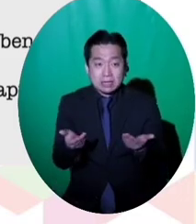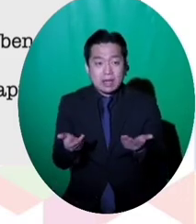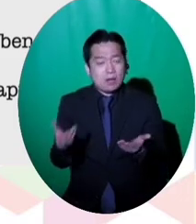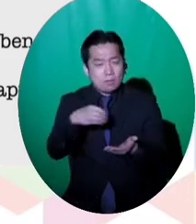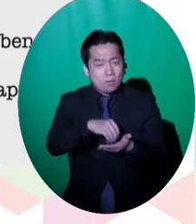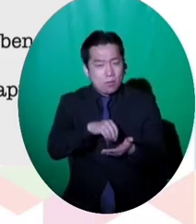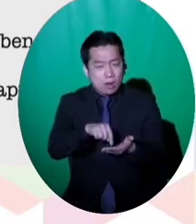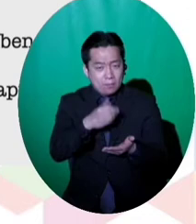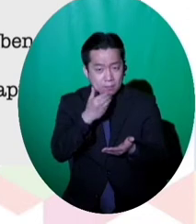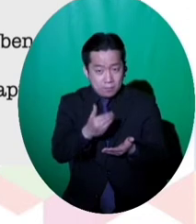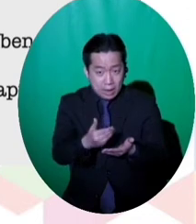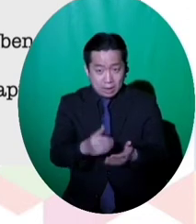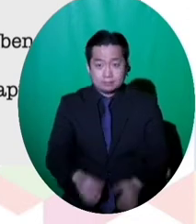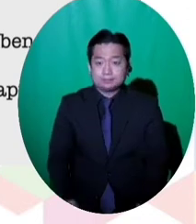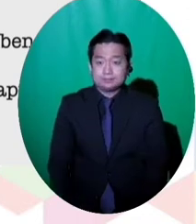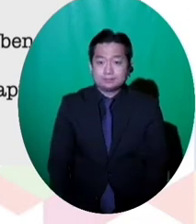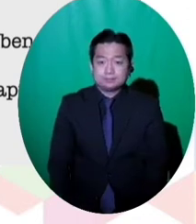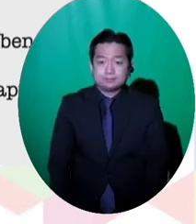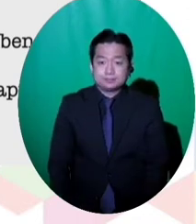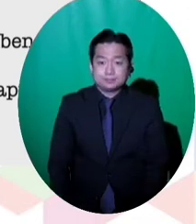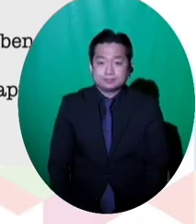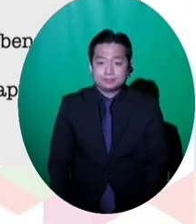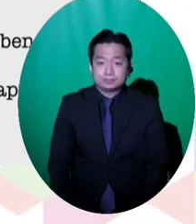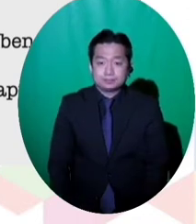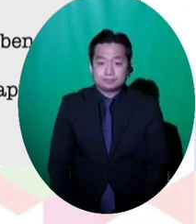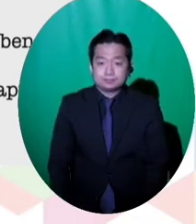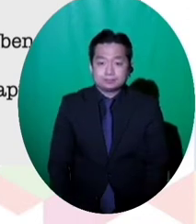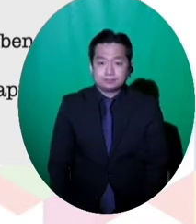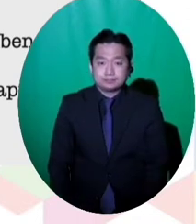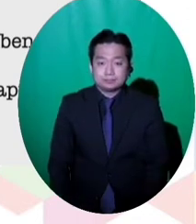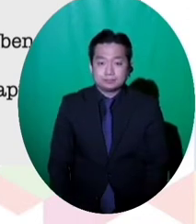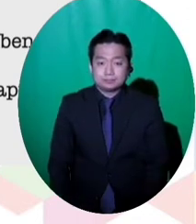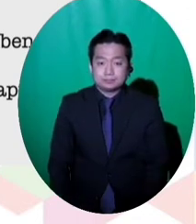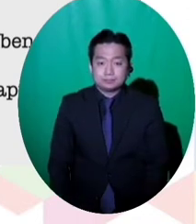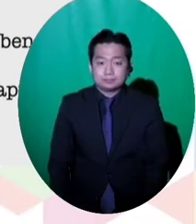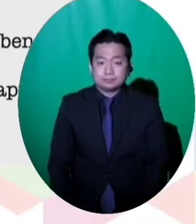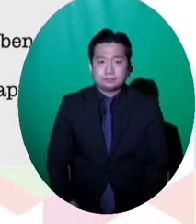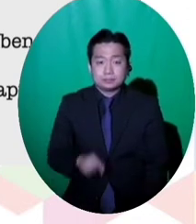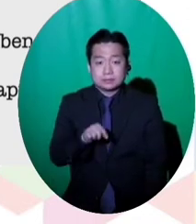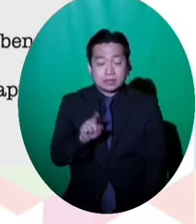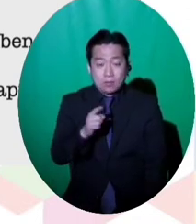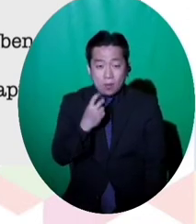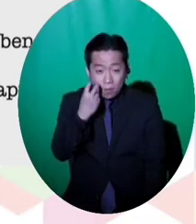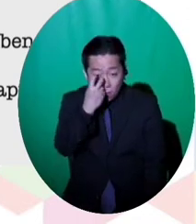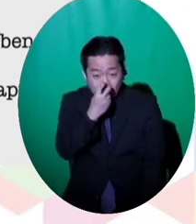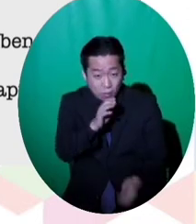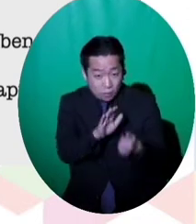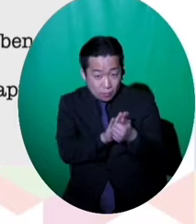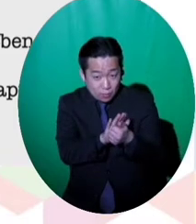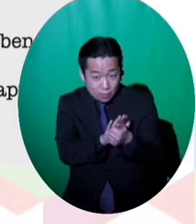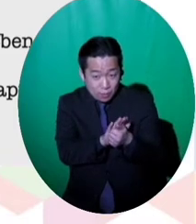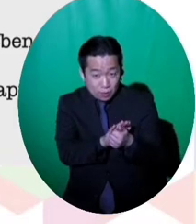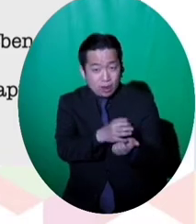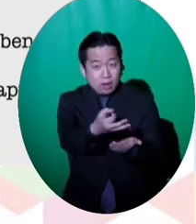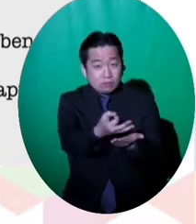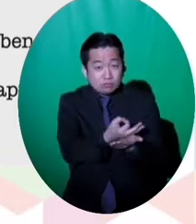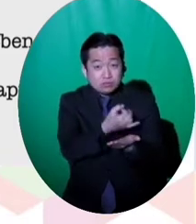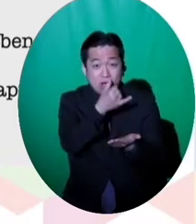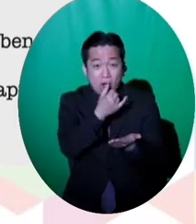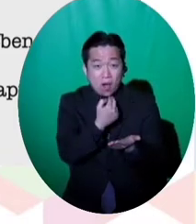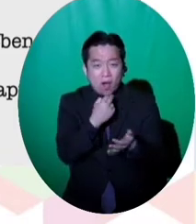unpaid, has some pretty distinctive features. And it's very important to understand these